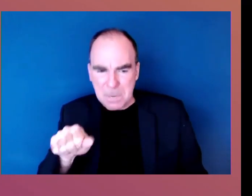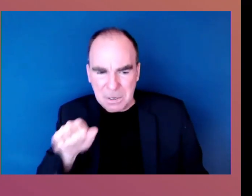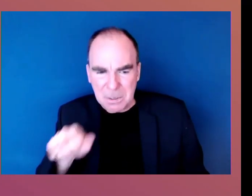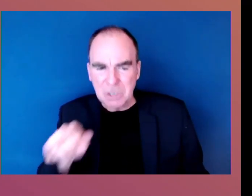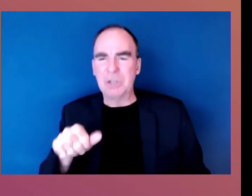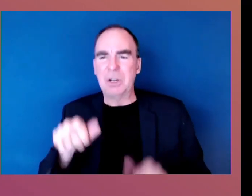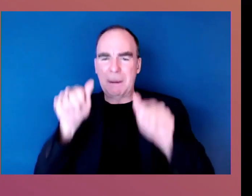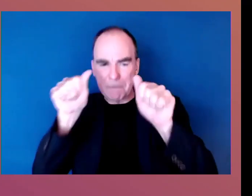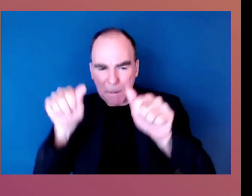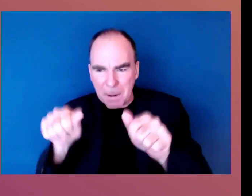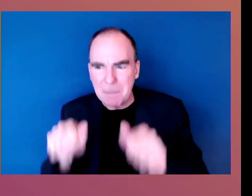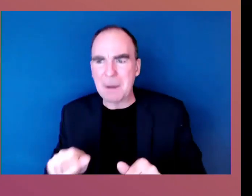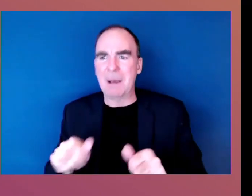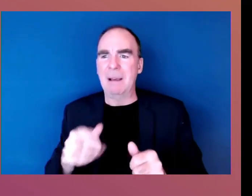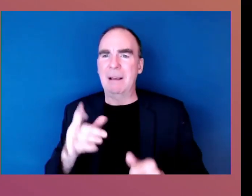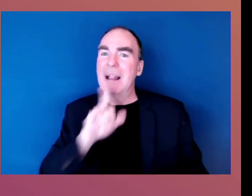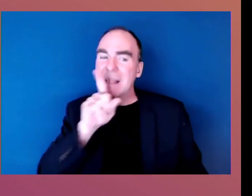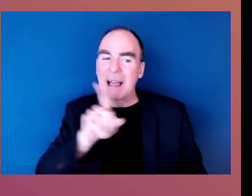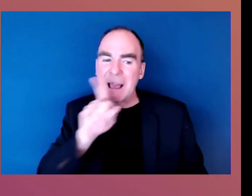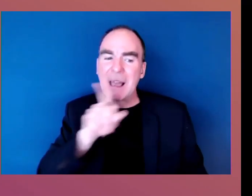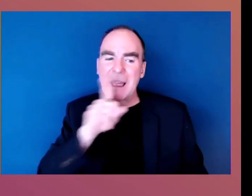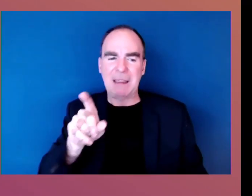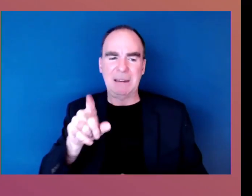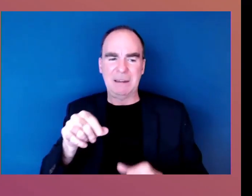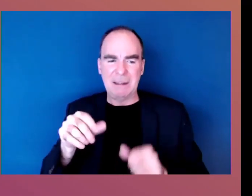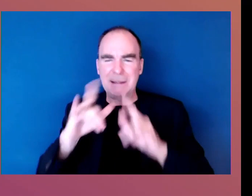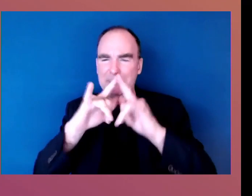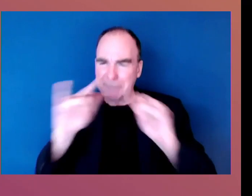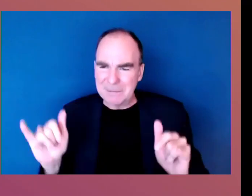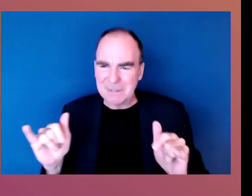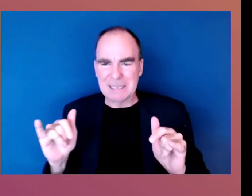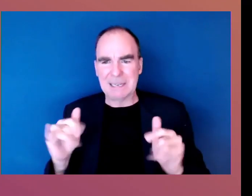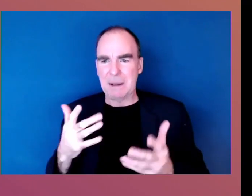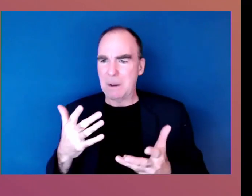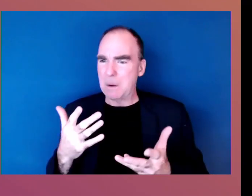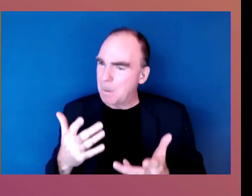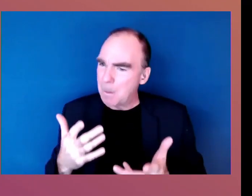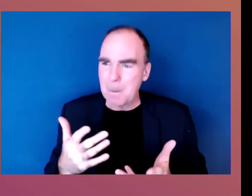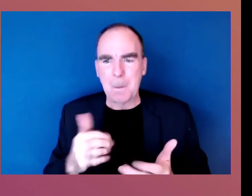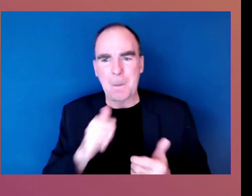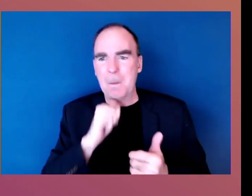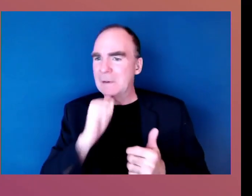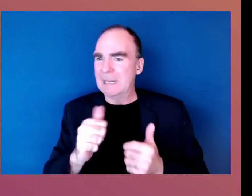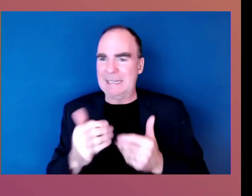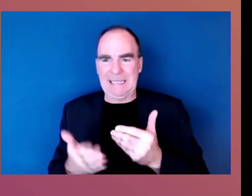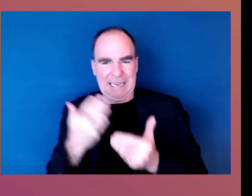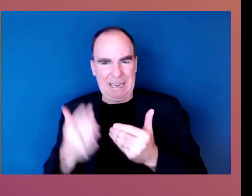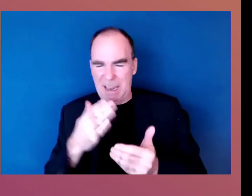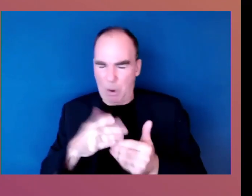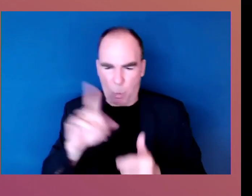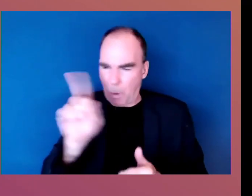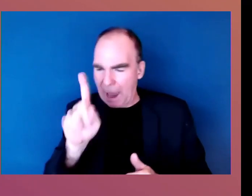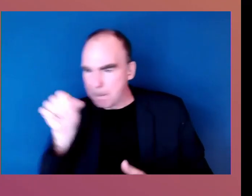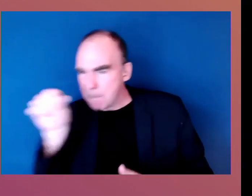machines, and so on by touch. It is almost impossible to keep social distancing without